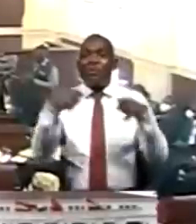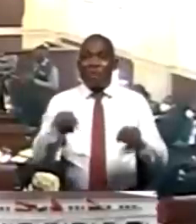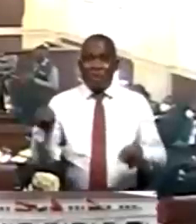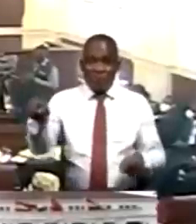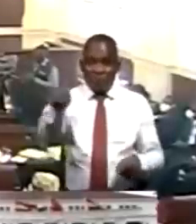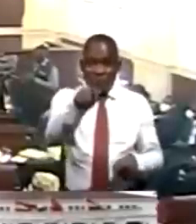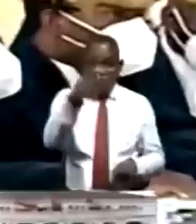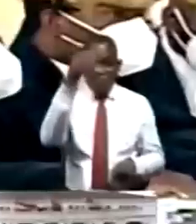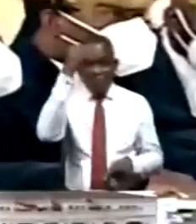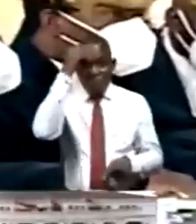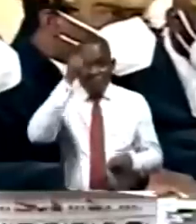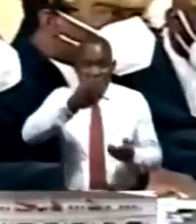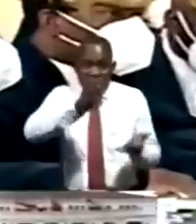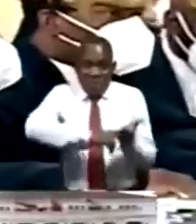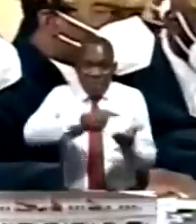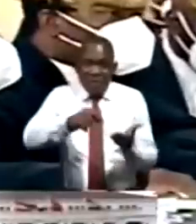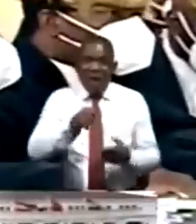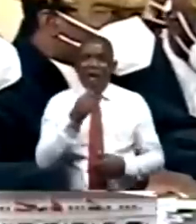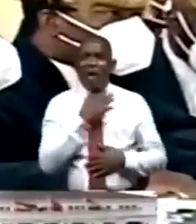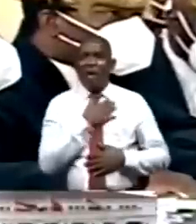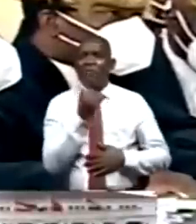realize this monumental mistake of yours?